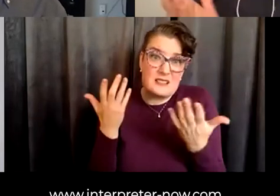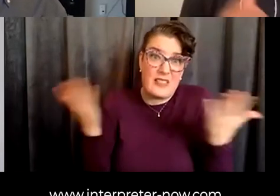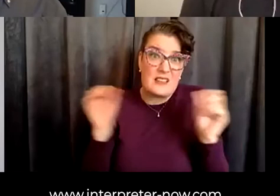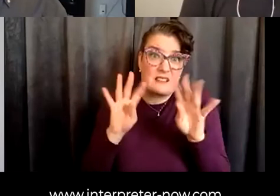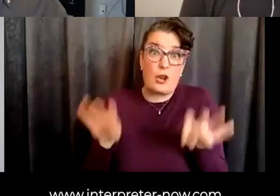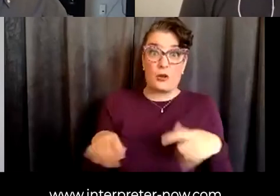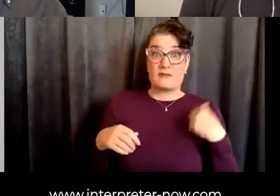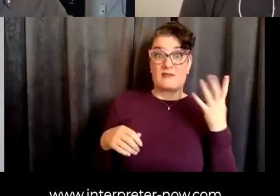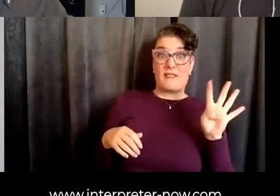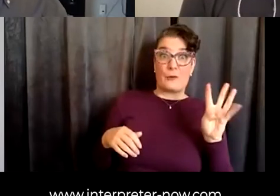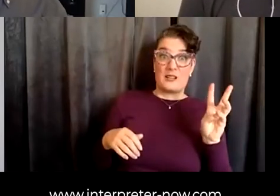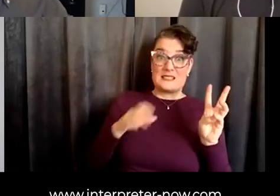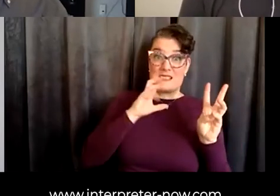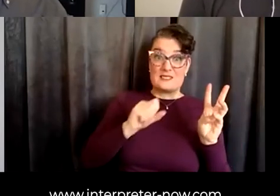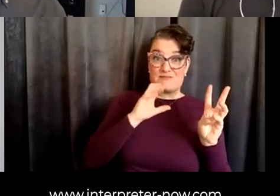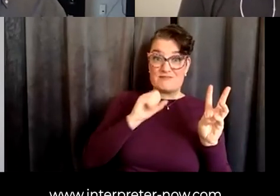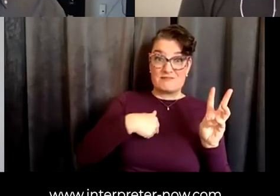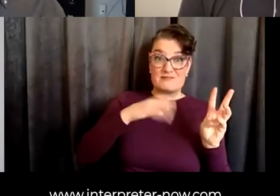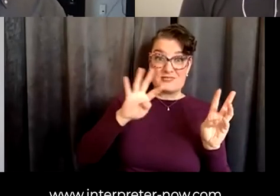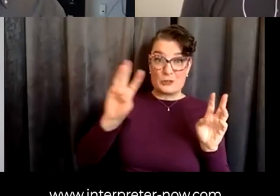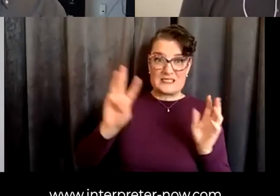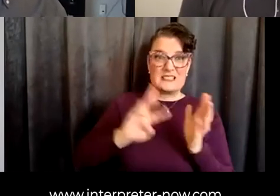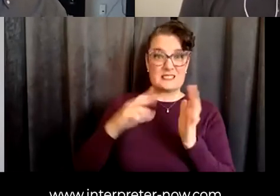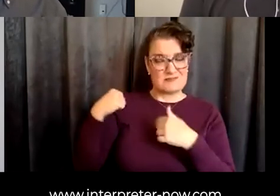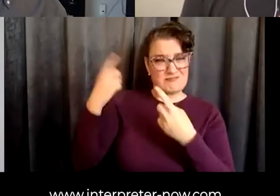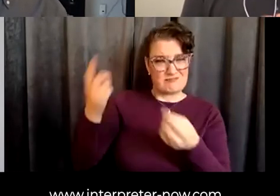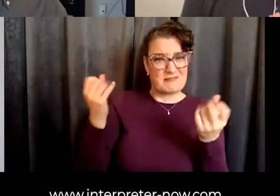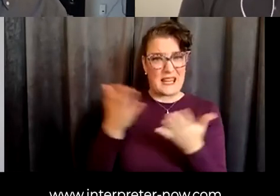years, there's been a lot of unknowns. So there's going to be more.